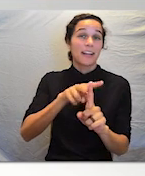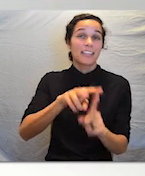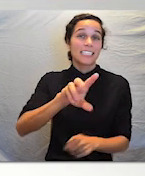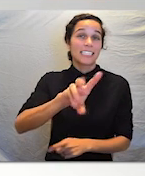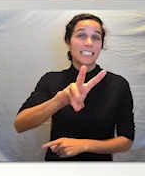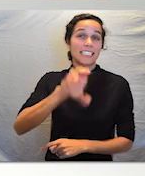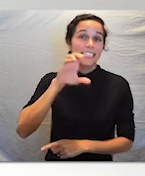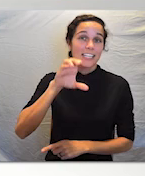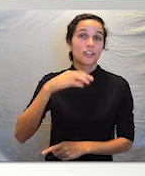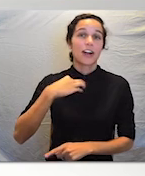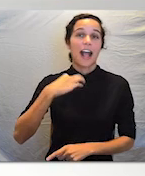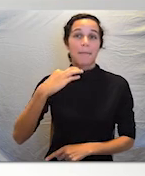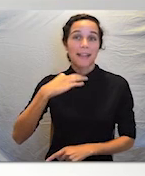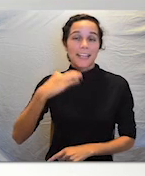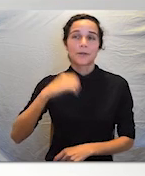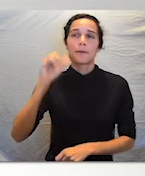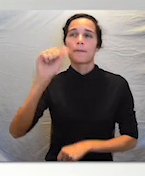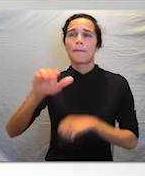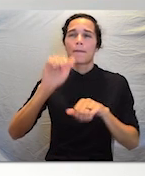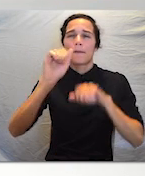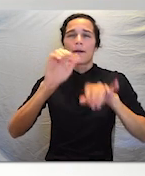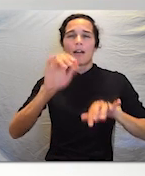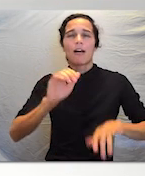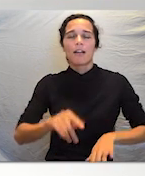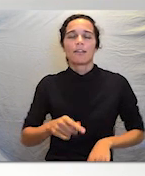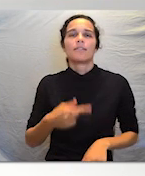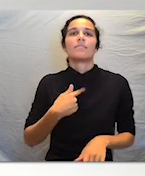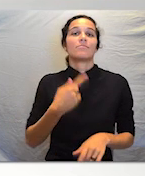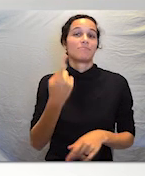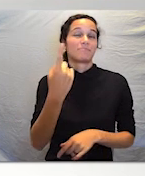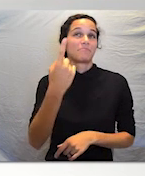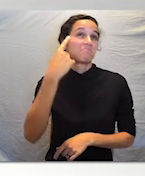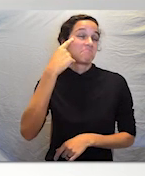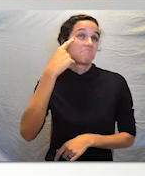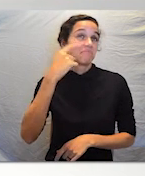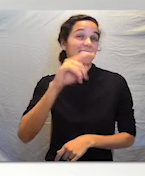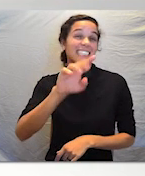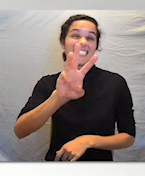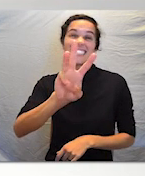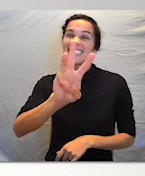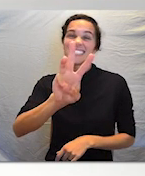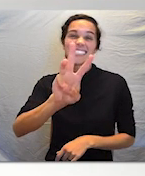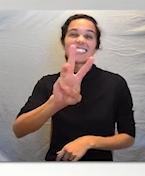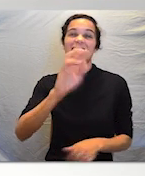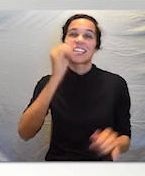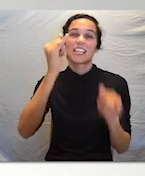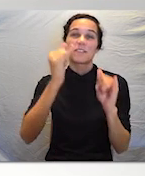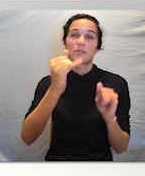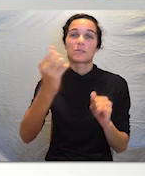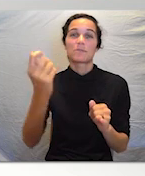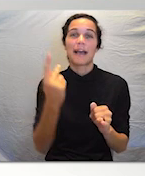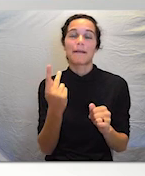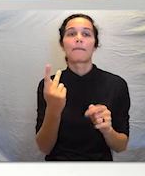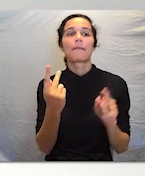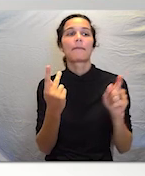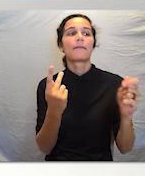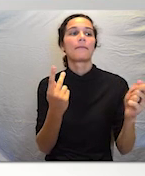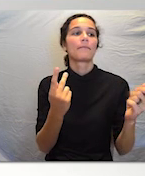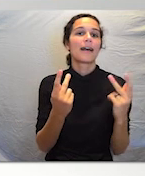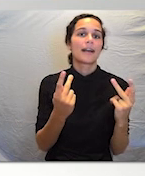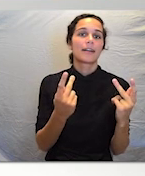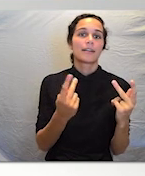this job that I have now. And I've only got like 6 interviews, and out of the 6 interviews, only 1 was